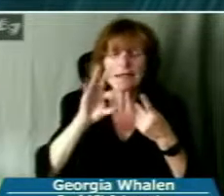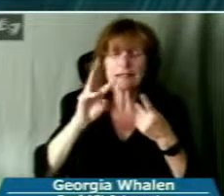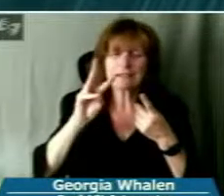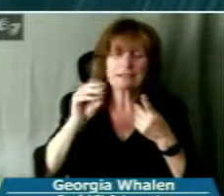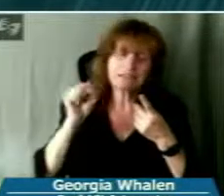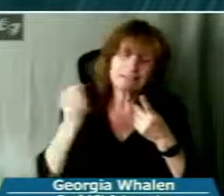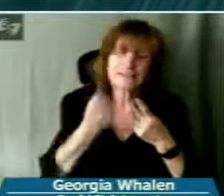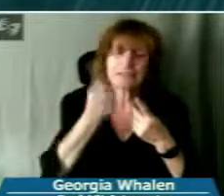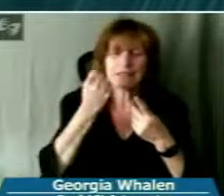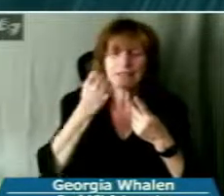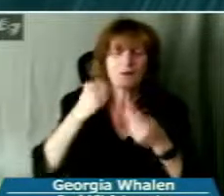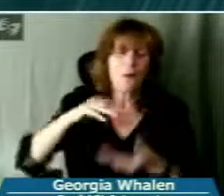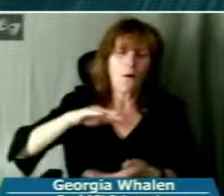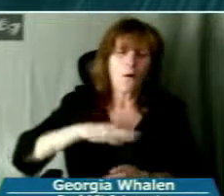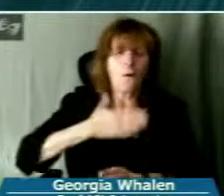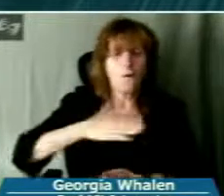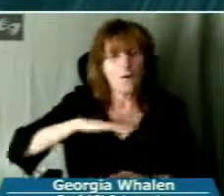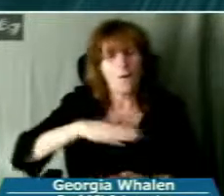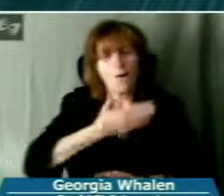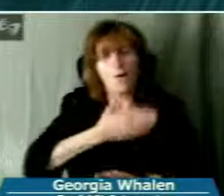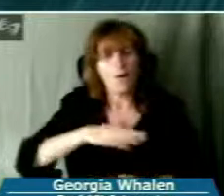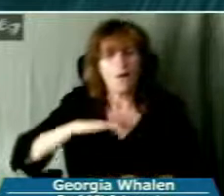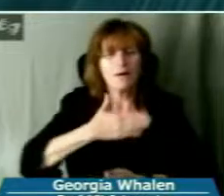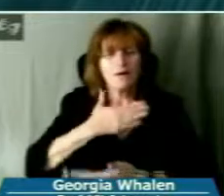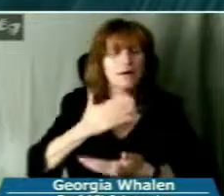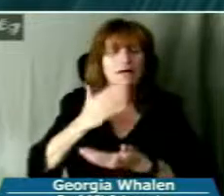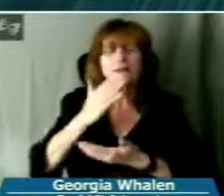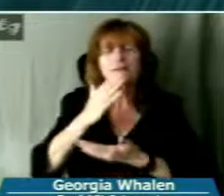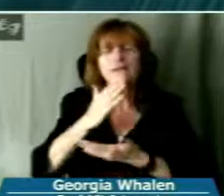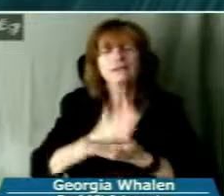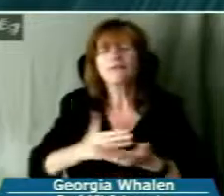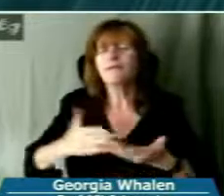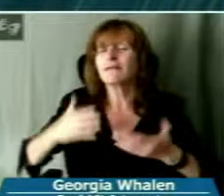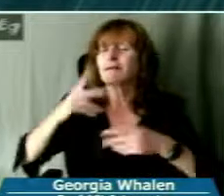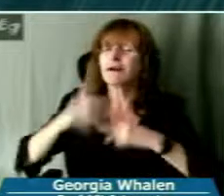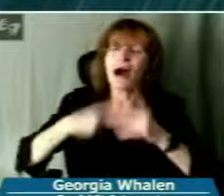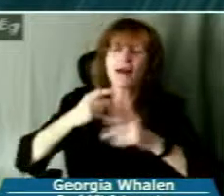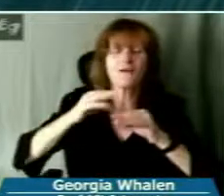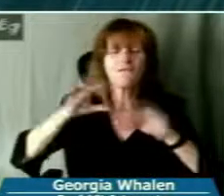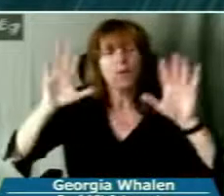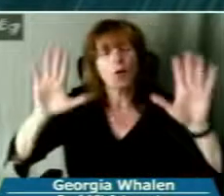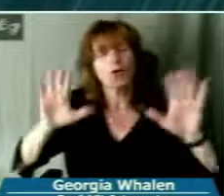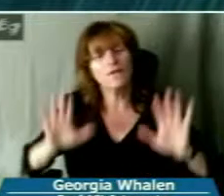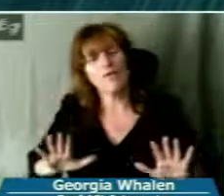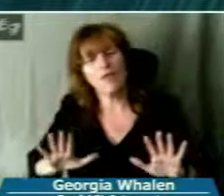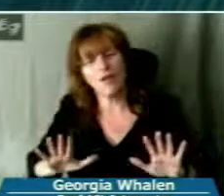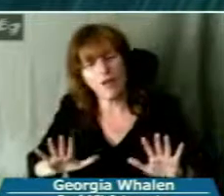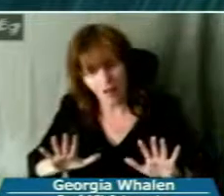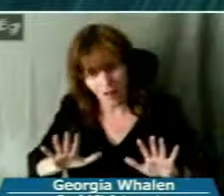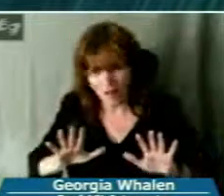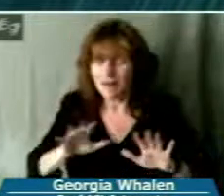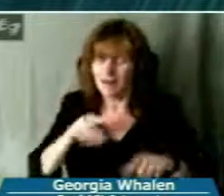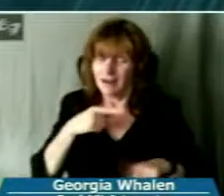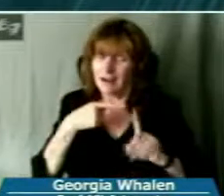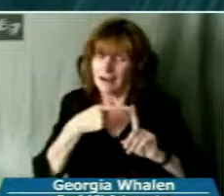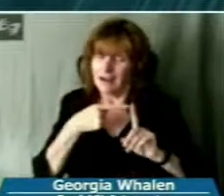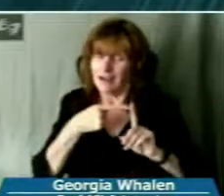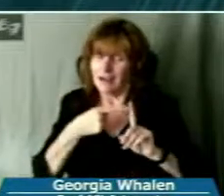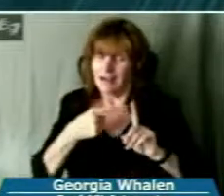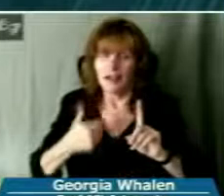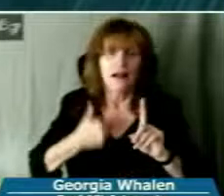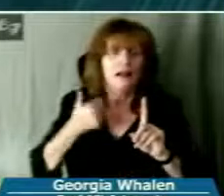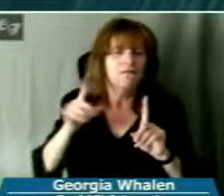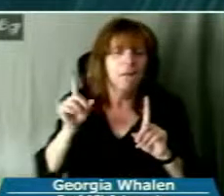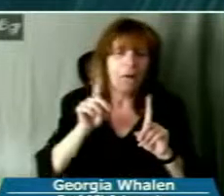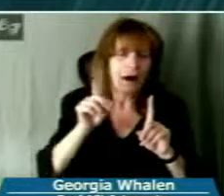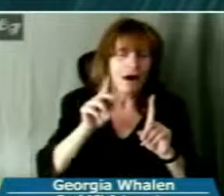Wonderful. John lives in Dundas, and he's made a career out of that hit and a number of other performances and